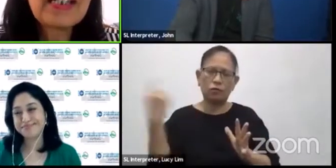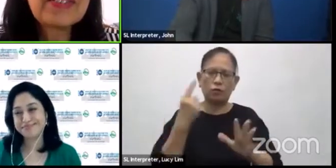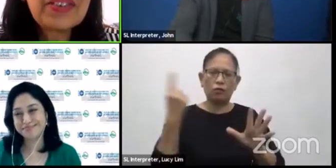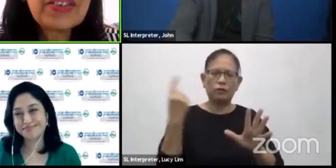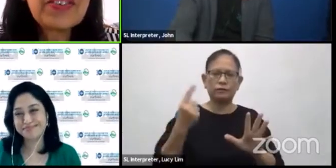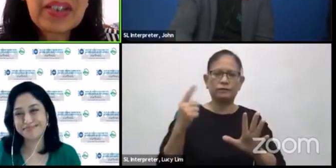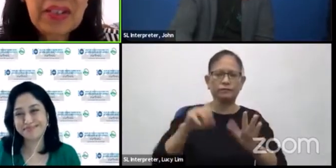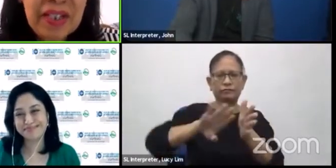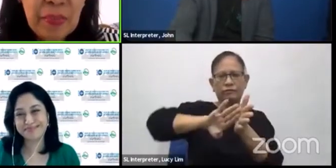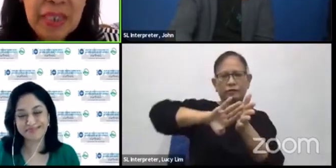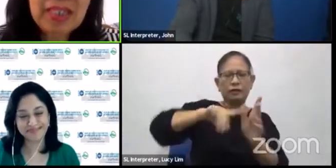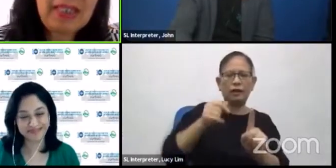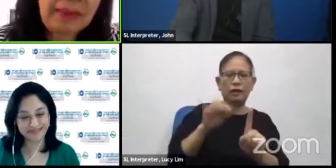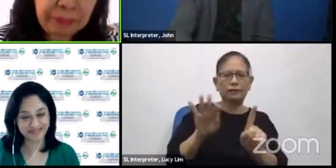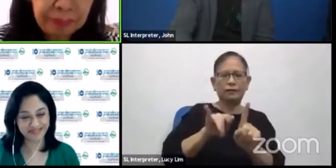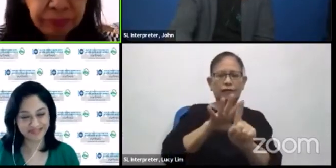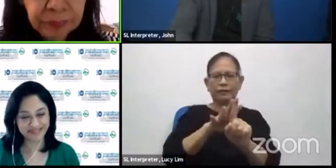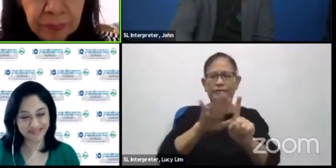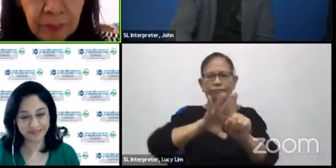Sujata, for your great speech.